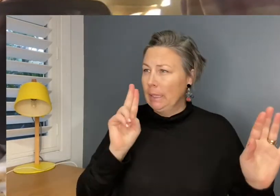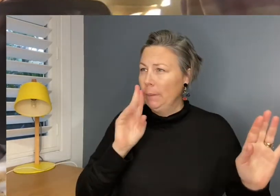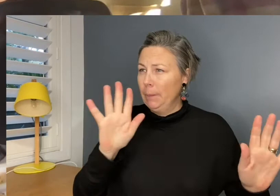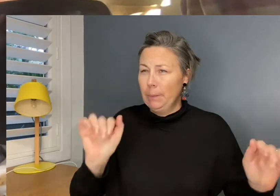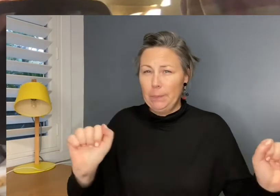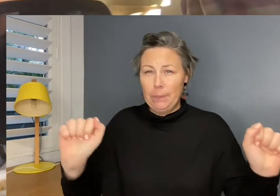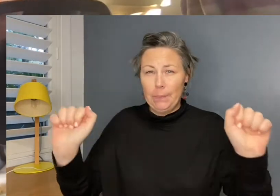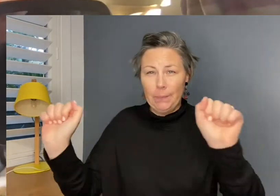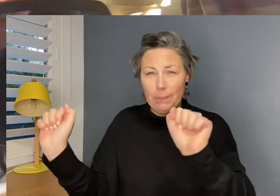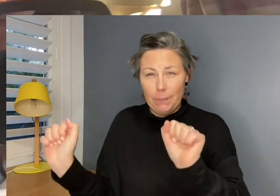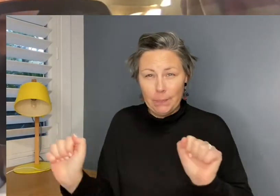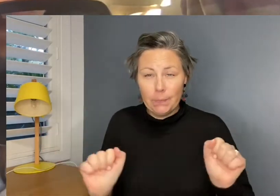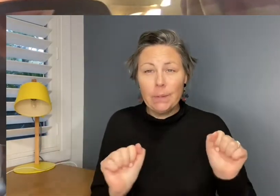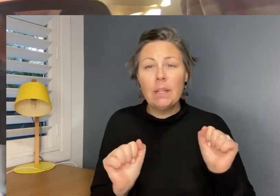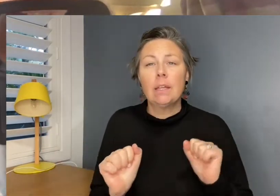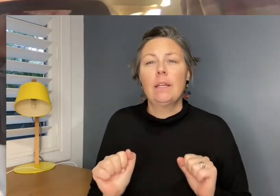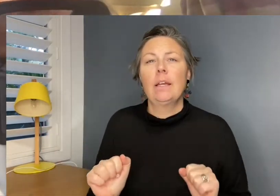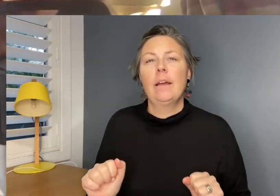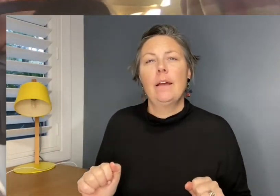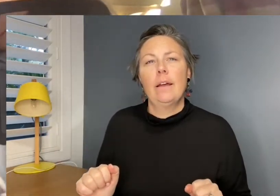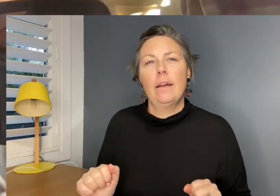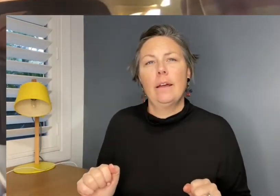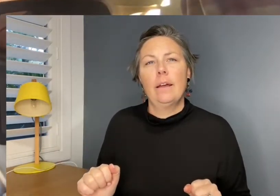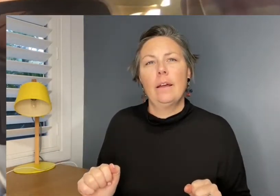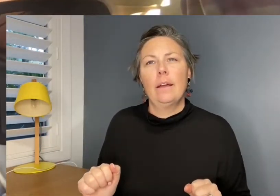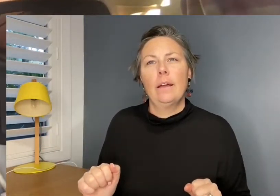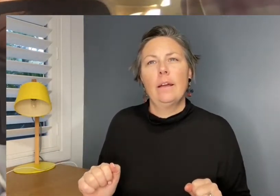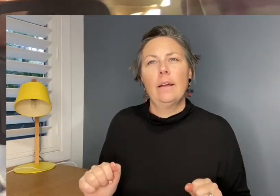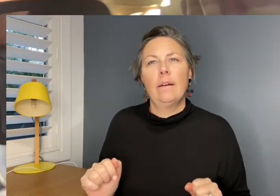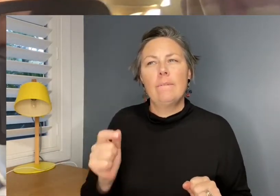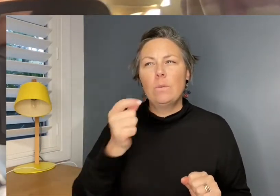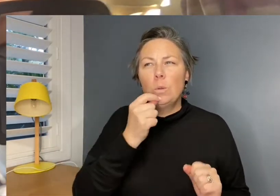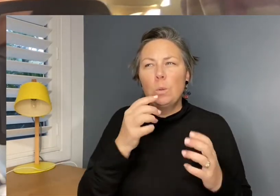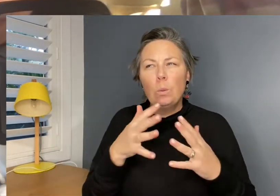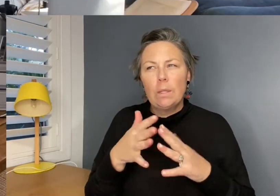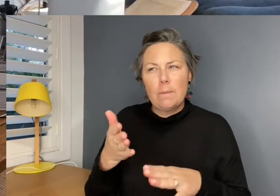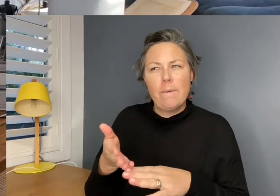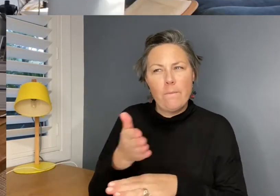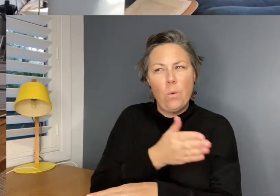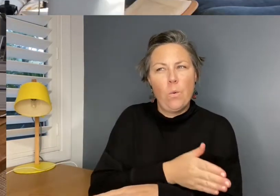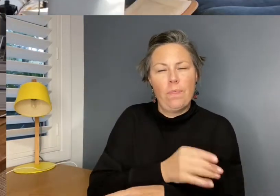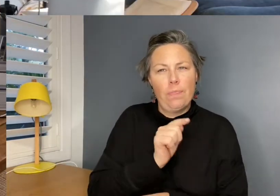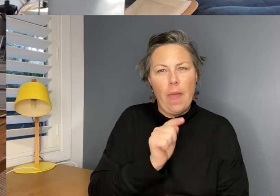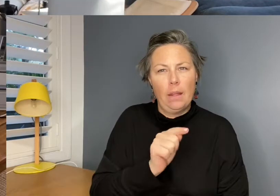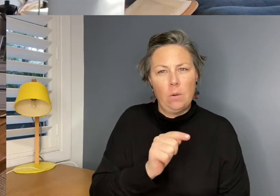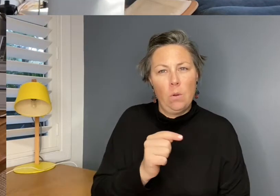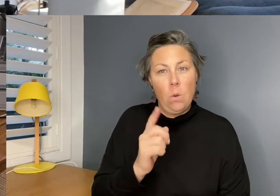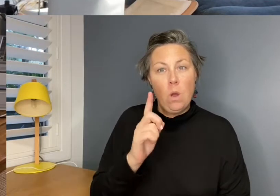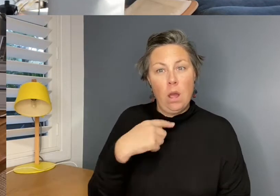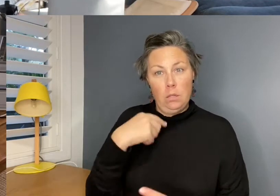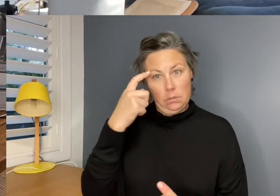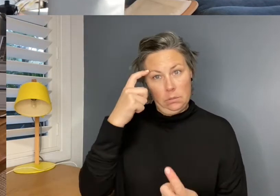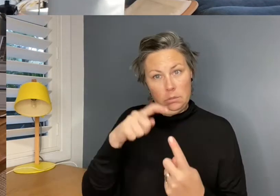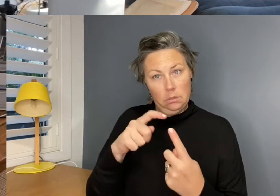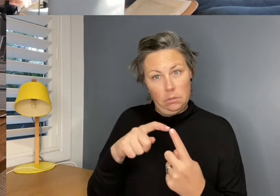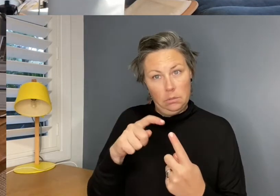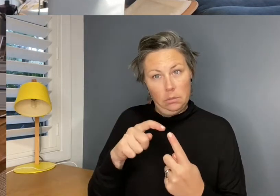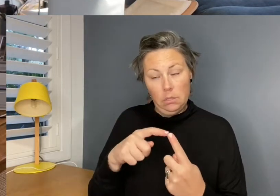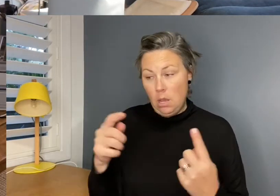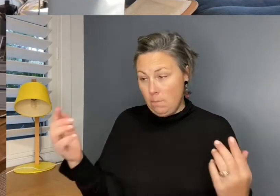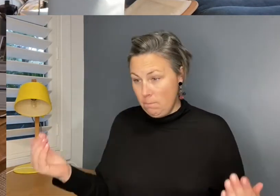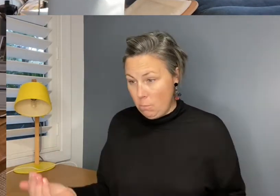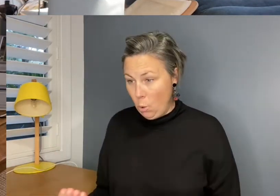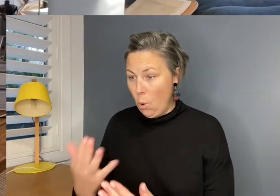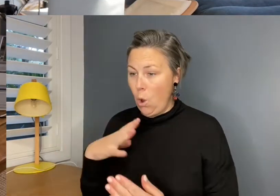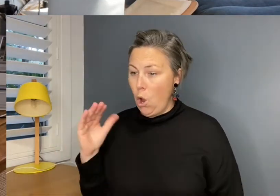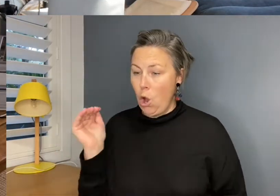house like spick and span spotless. And I think I had like said to you, a few weeks leading up to this, like the thing that I'm really